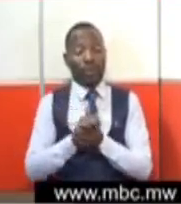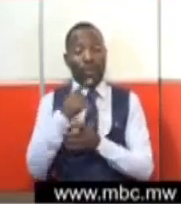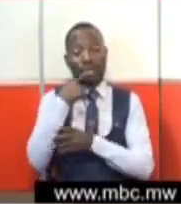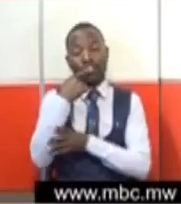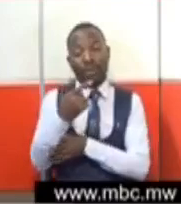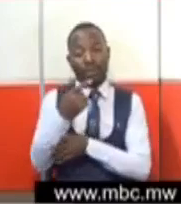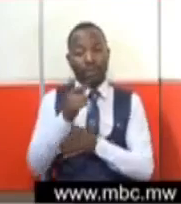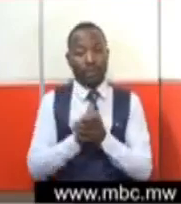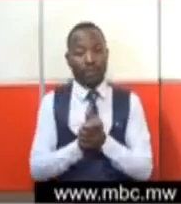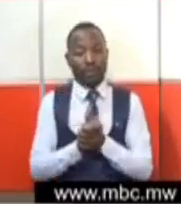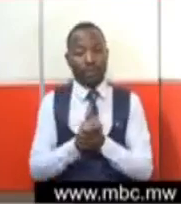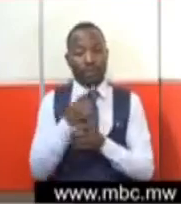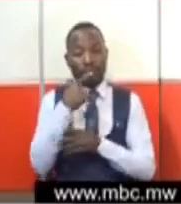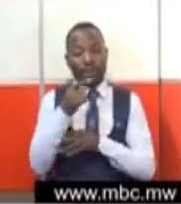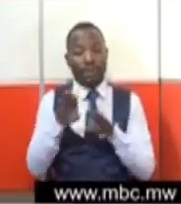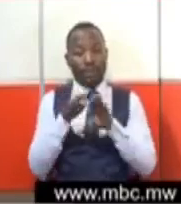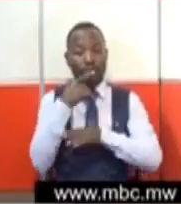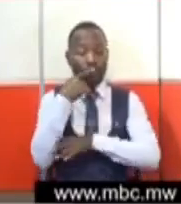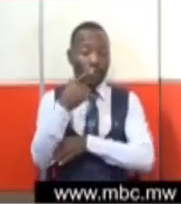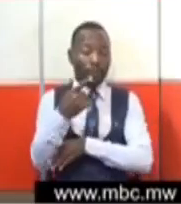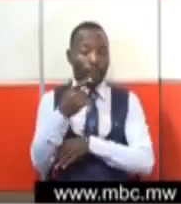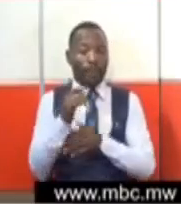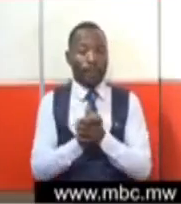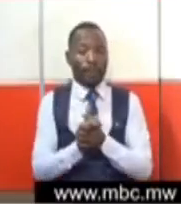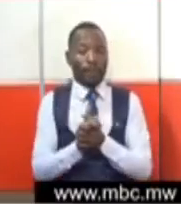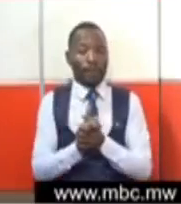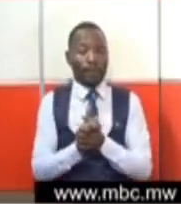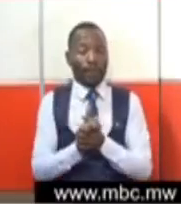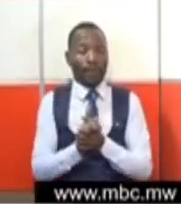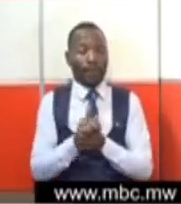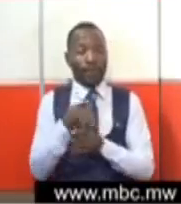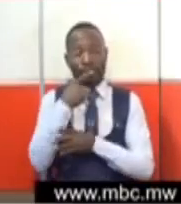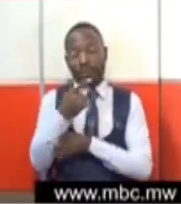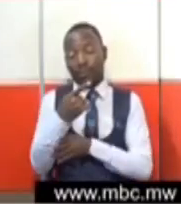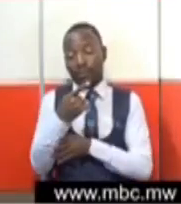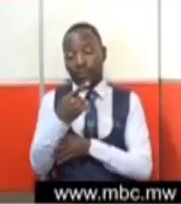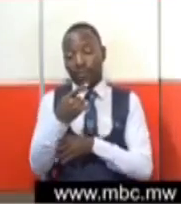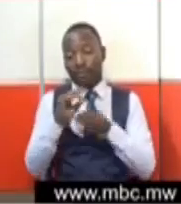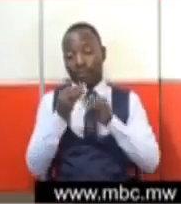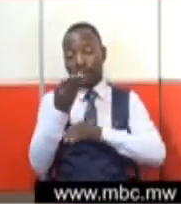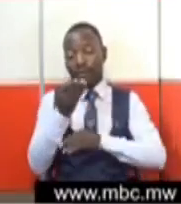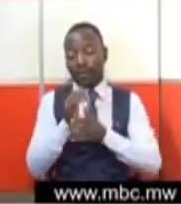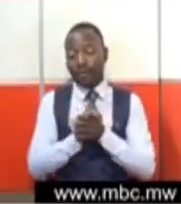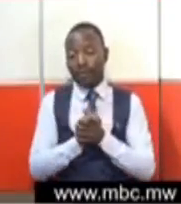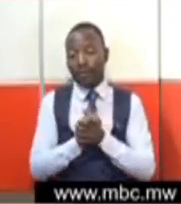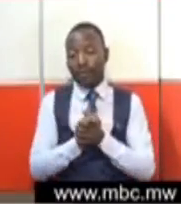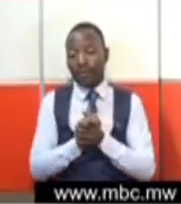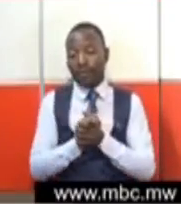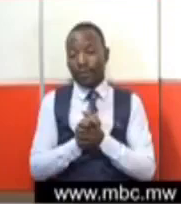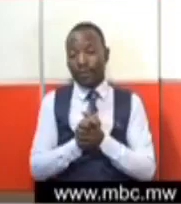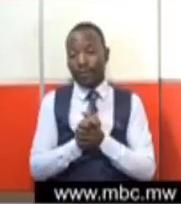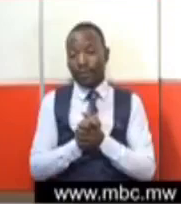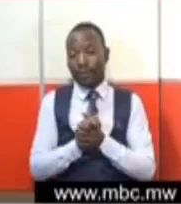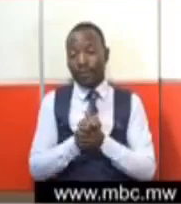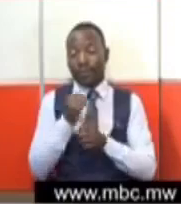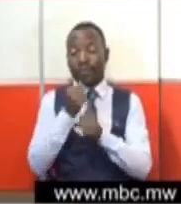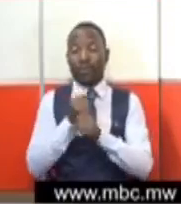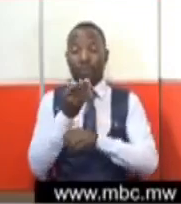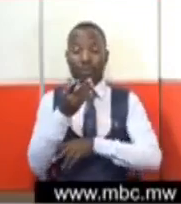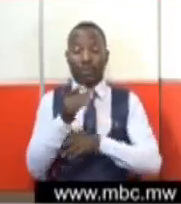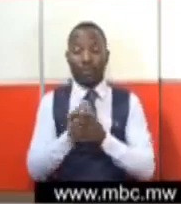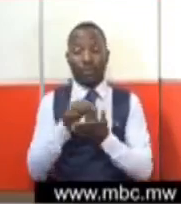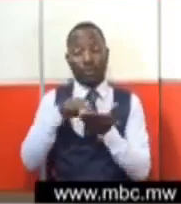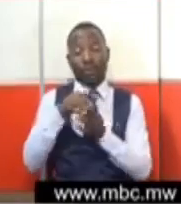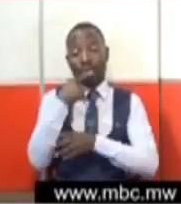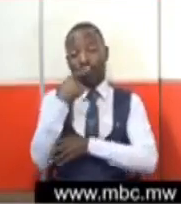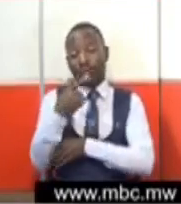Simbani emphasized that entities such as Eskom and the water boards were established to be self-sustaining and operationally